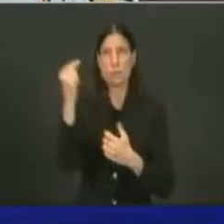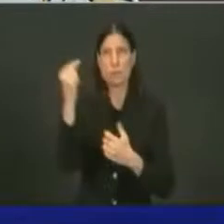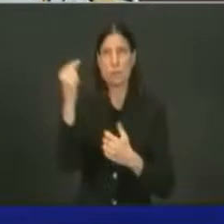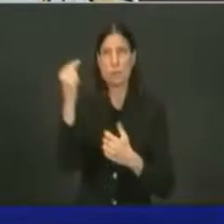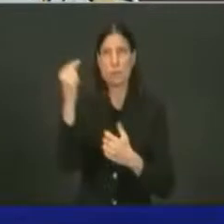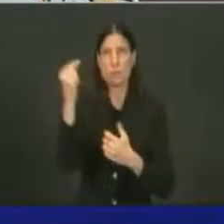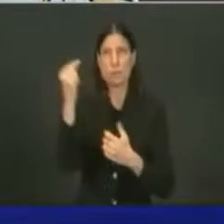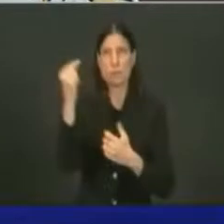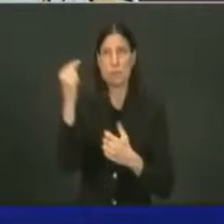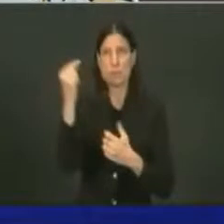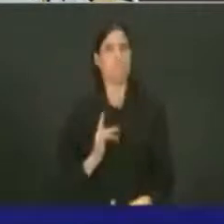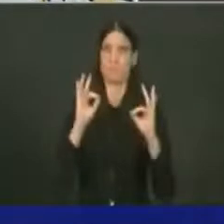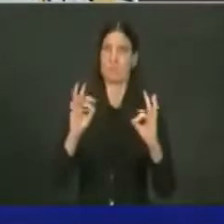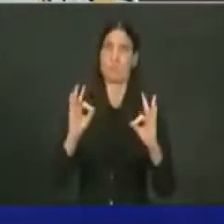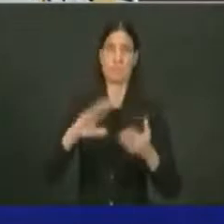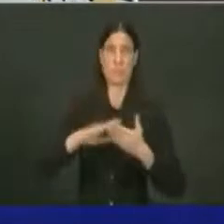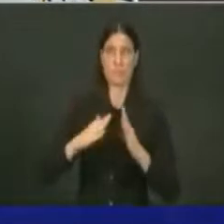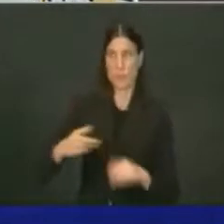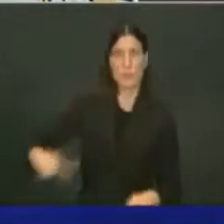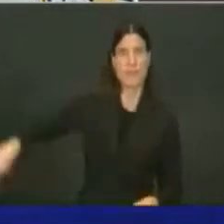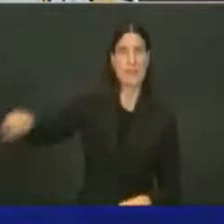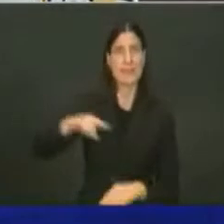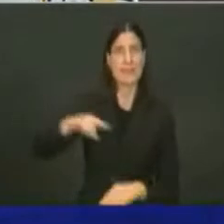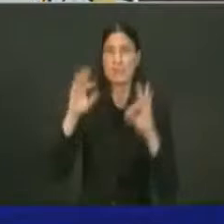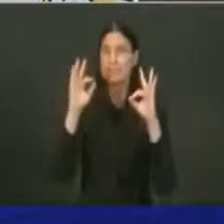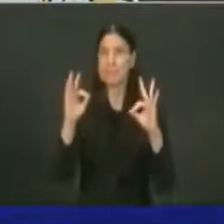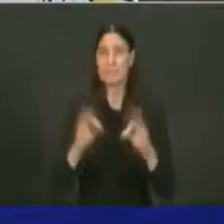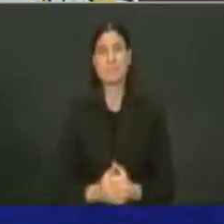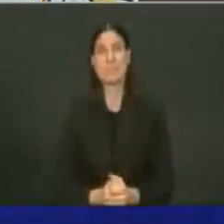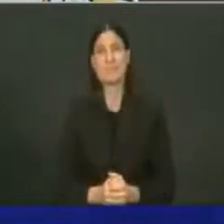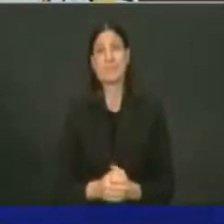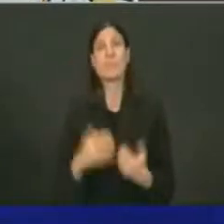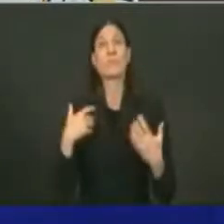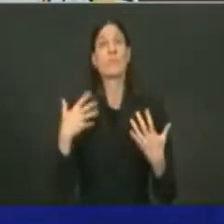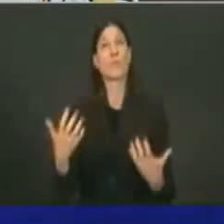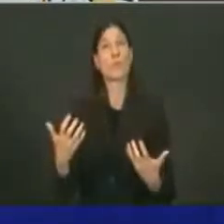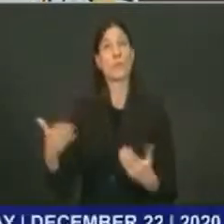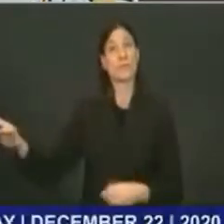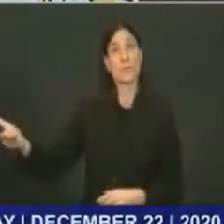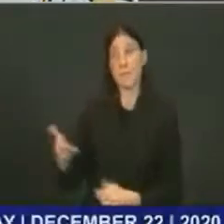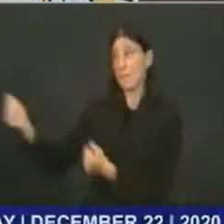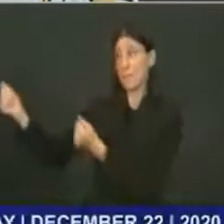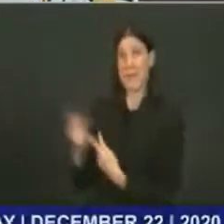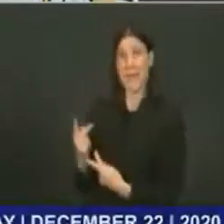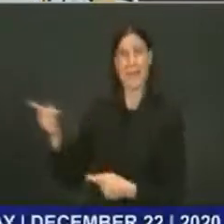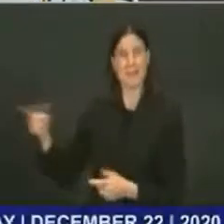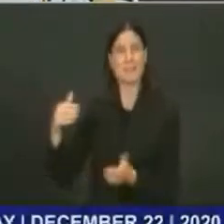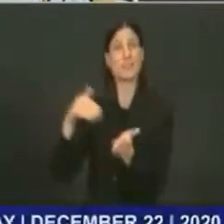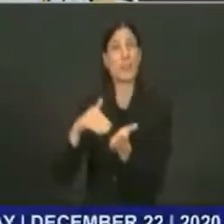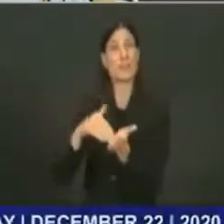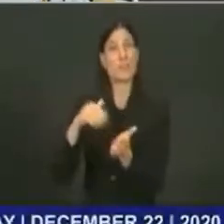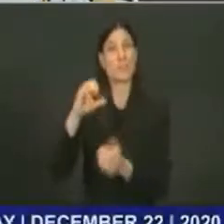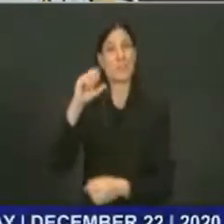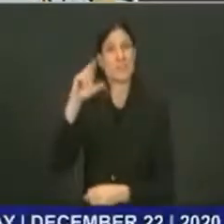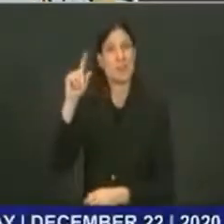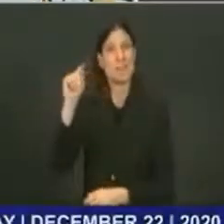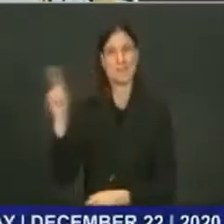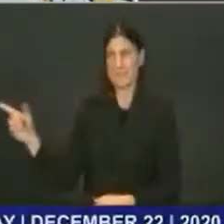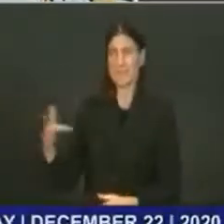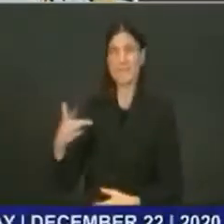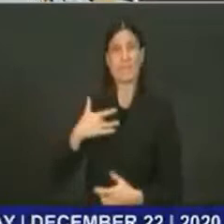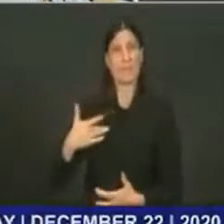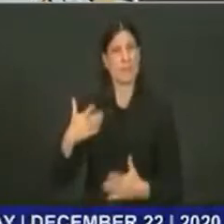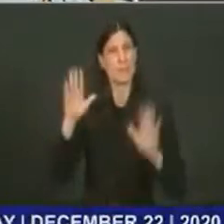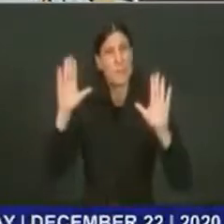coronavirus. I also want to give a special welcome to Dr. Nicole Alexander-Scott, who is